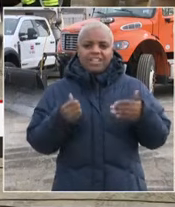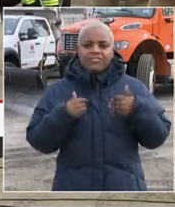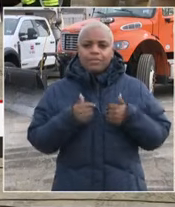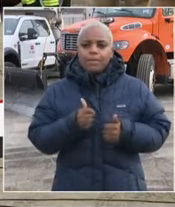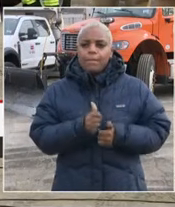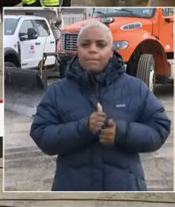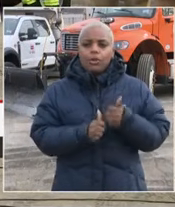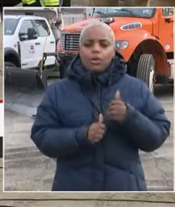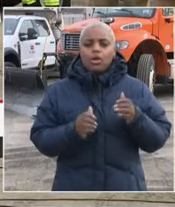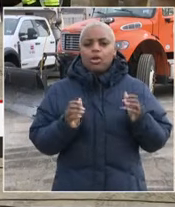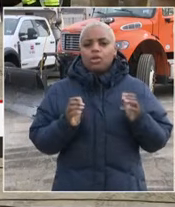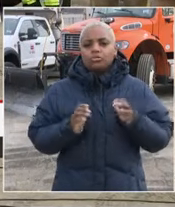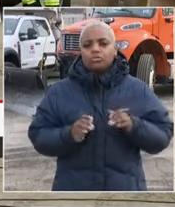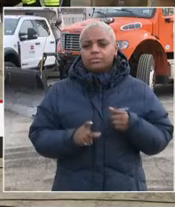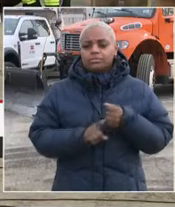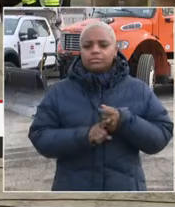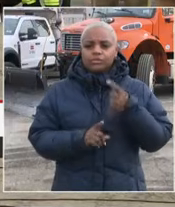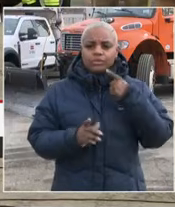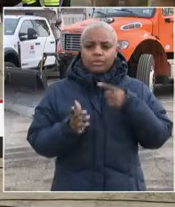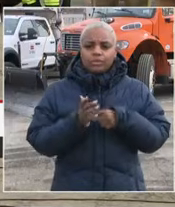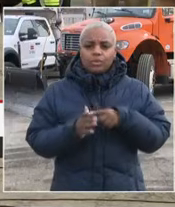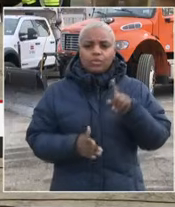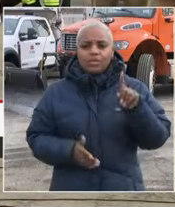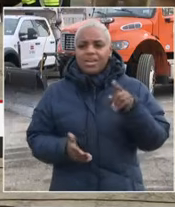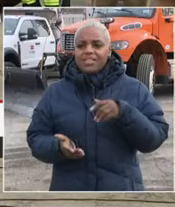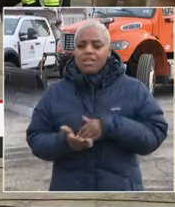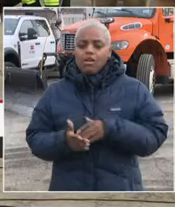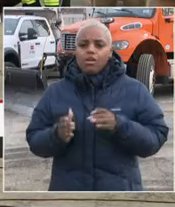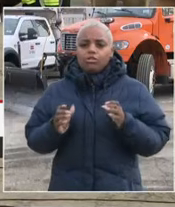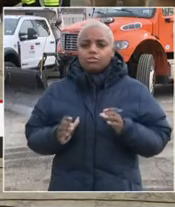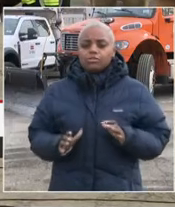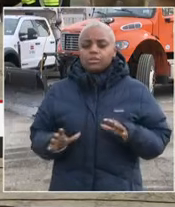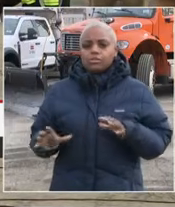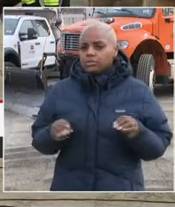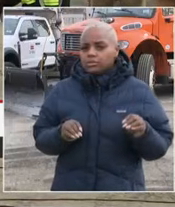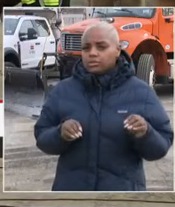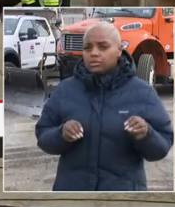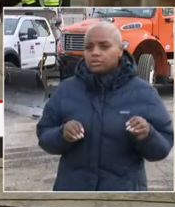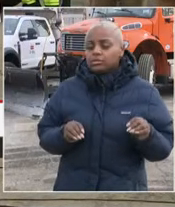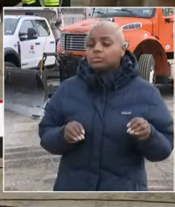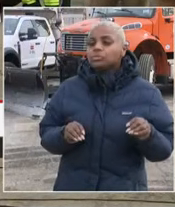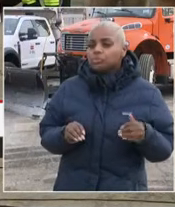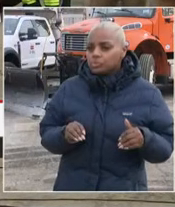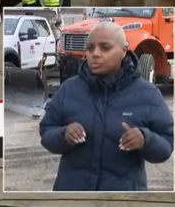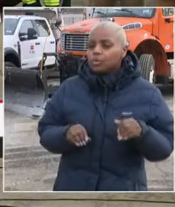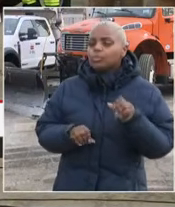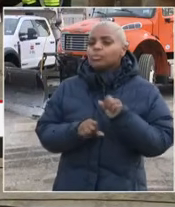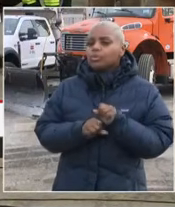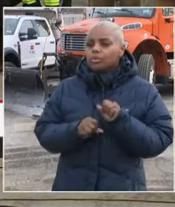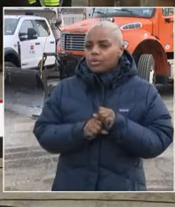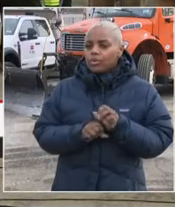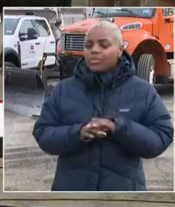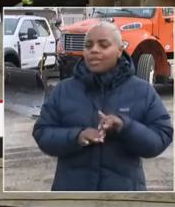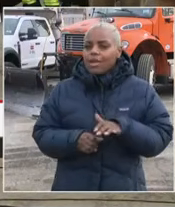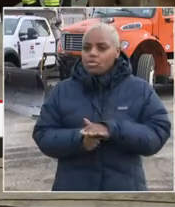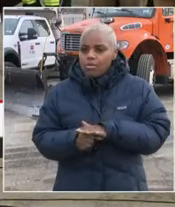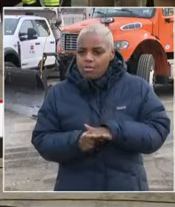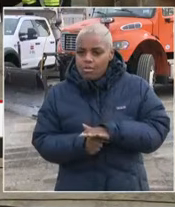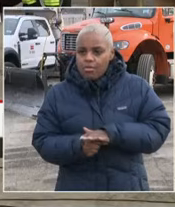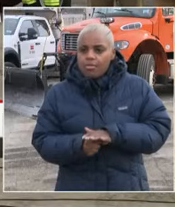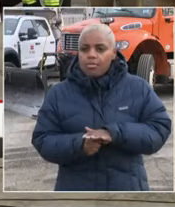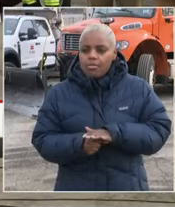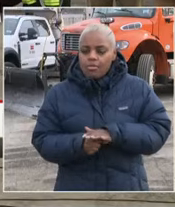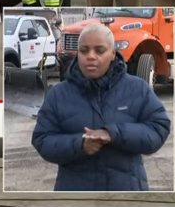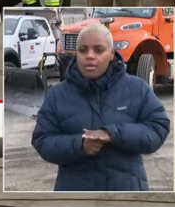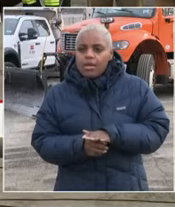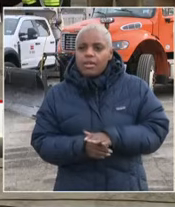has 1,000 customers impacted, we'll work that in priority of one that may have 5. And what we'll also do, I mentioned the outage